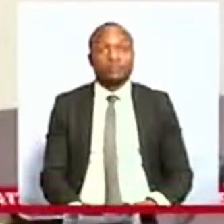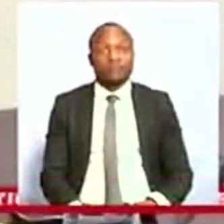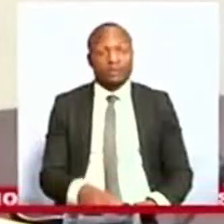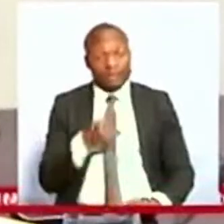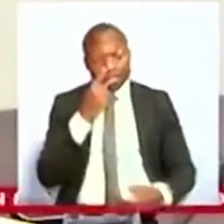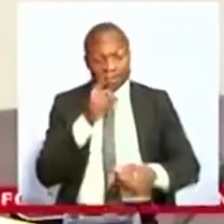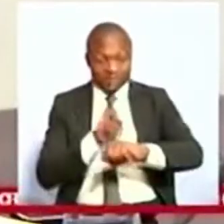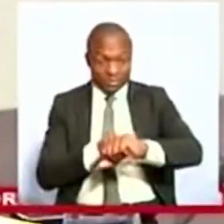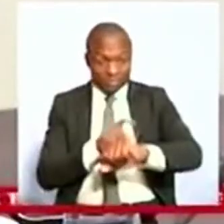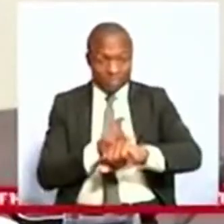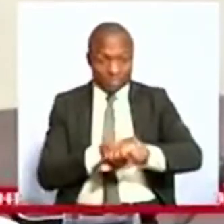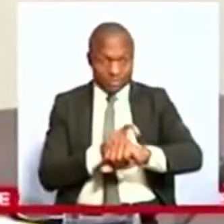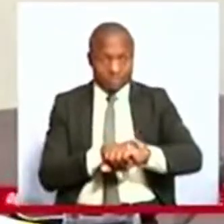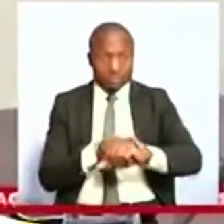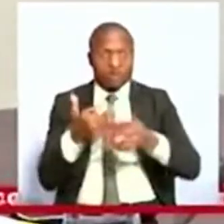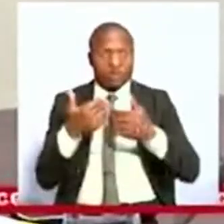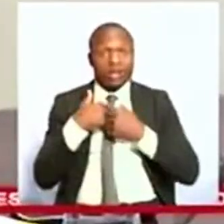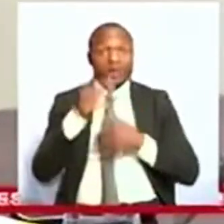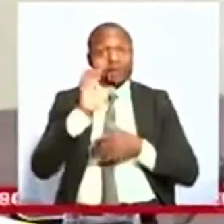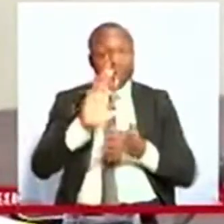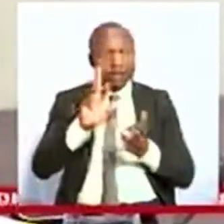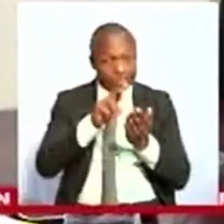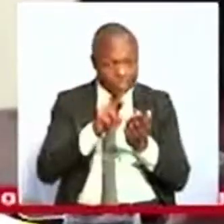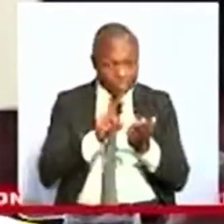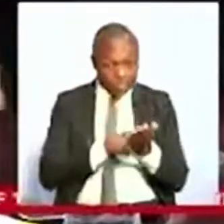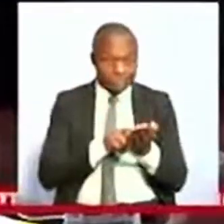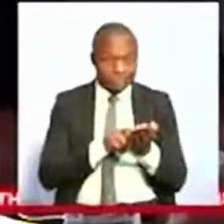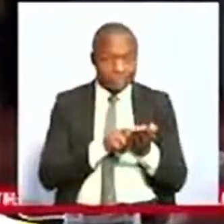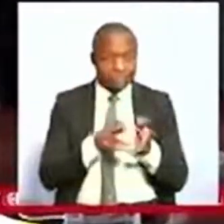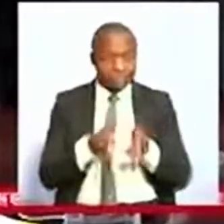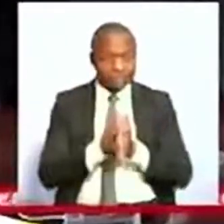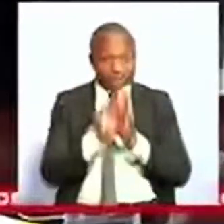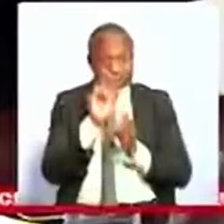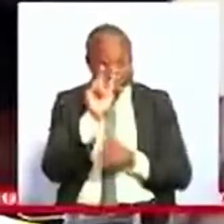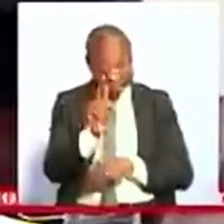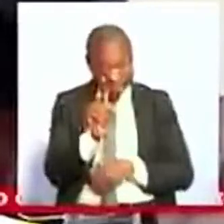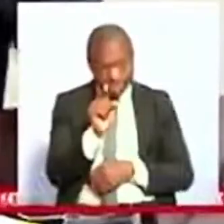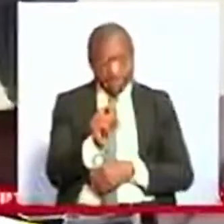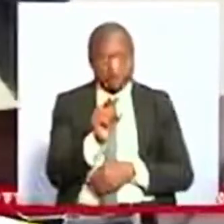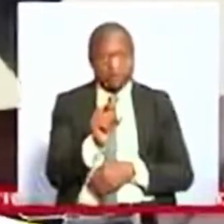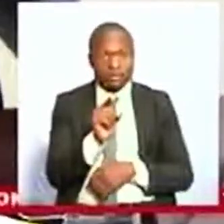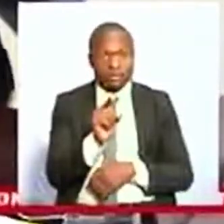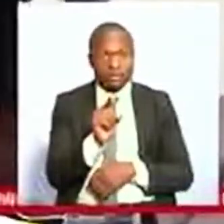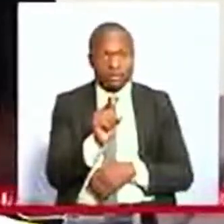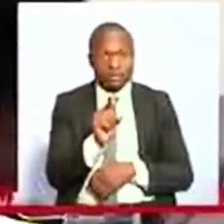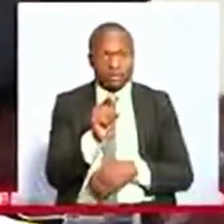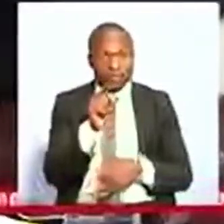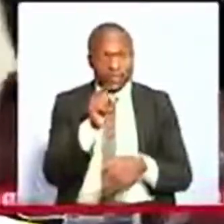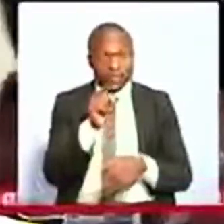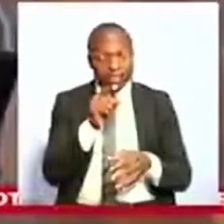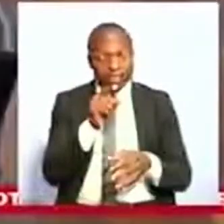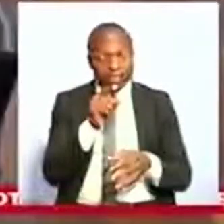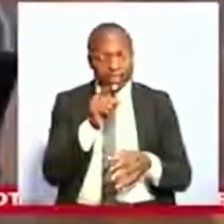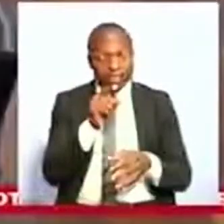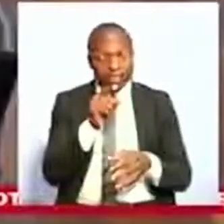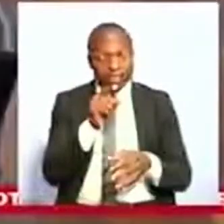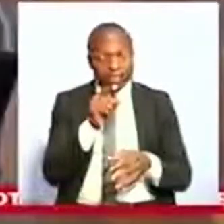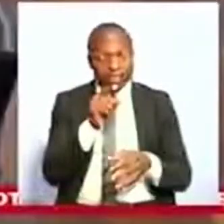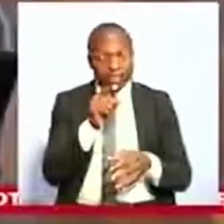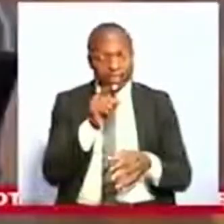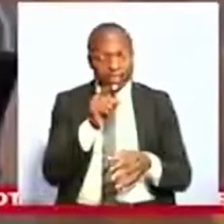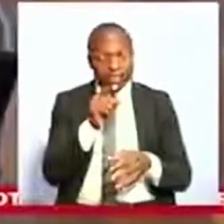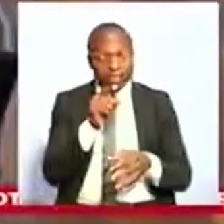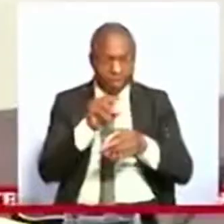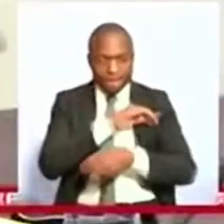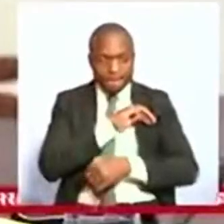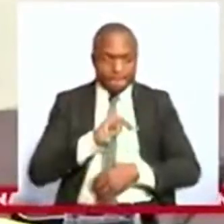Looking at time, we have got your memorandum, so we would ask you to just summarize it so that